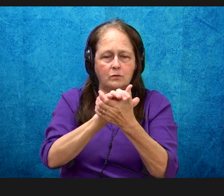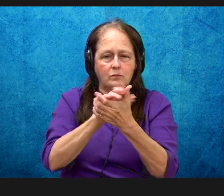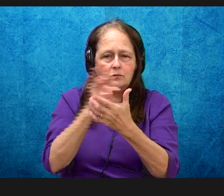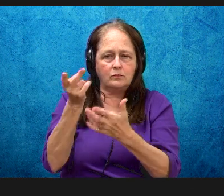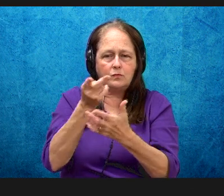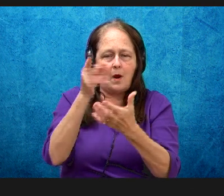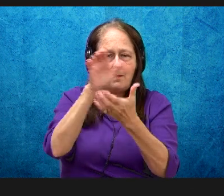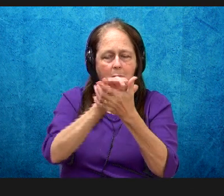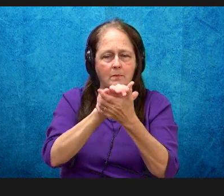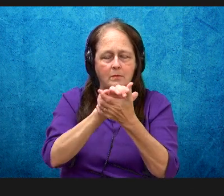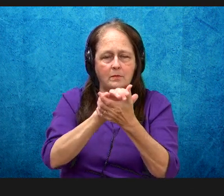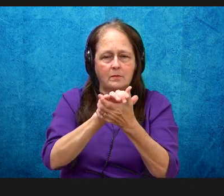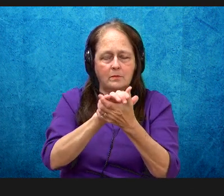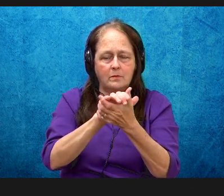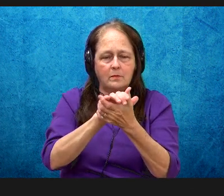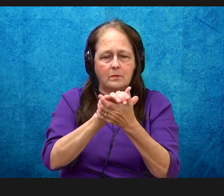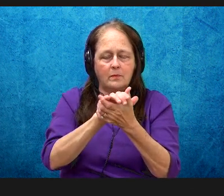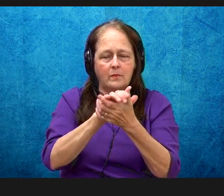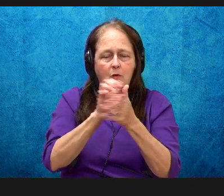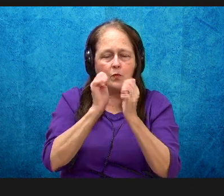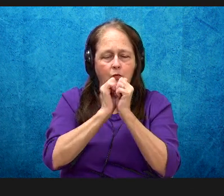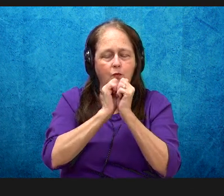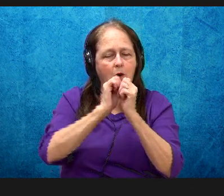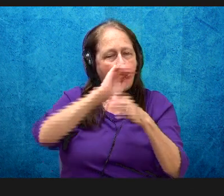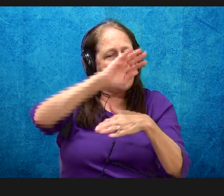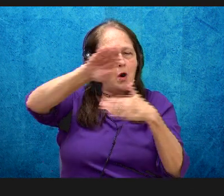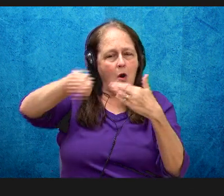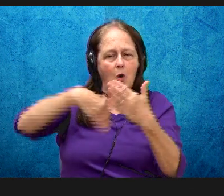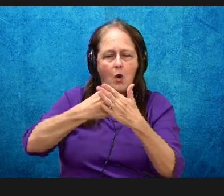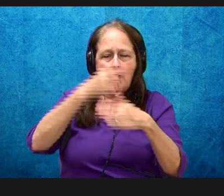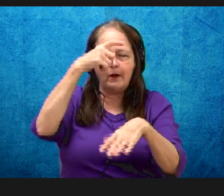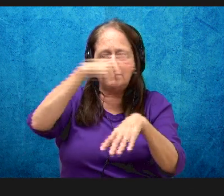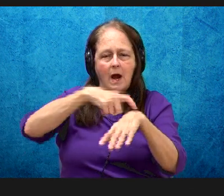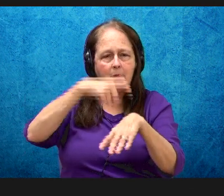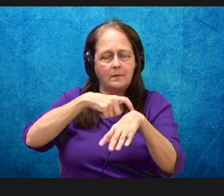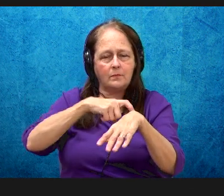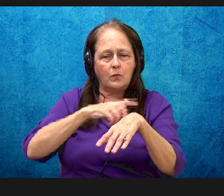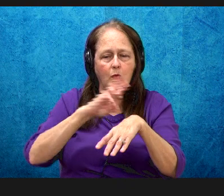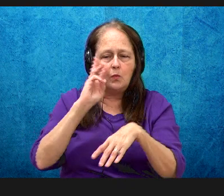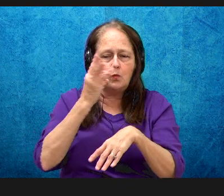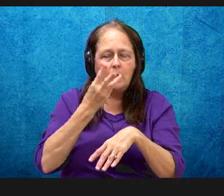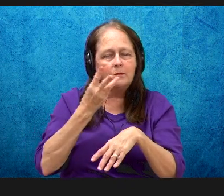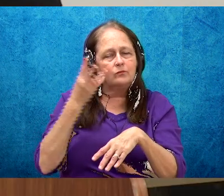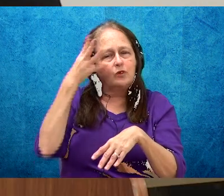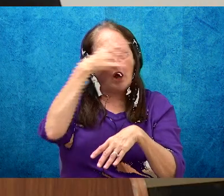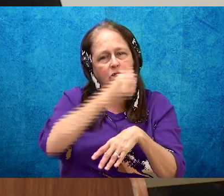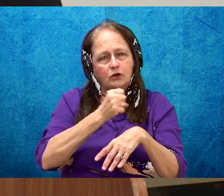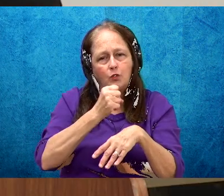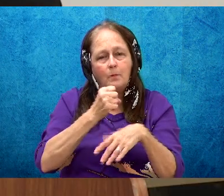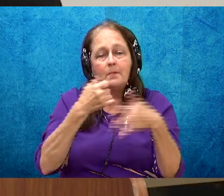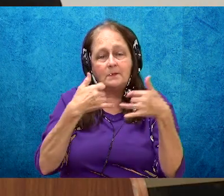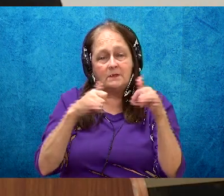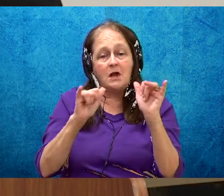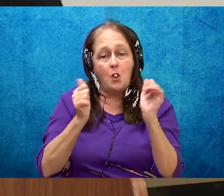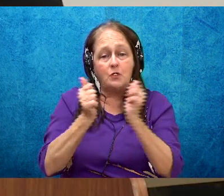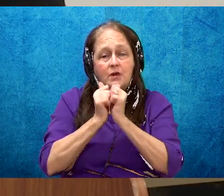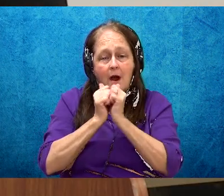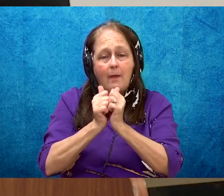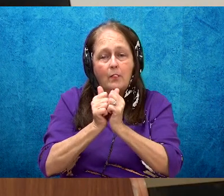It didn't say anything else. It said they're together all the time, so we can assume that they're still together.